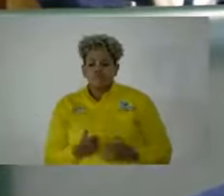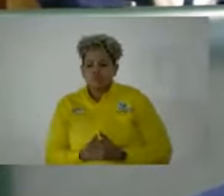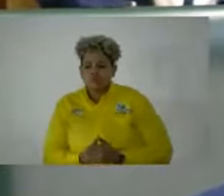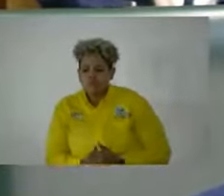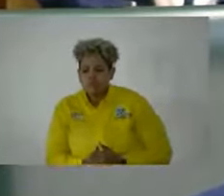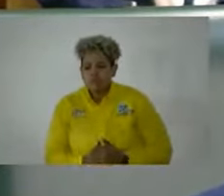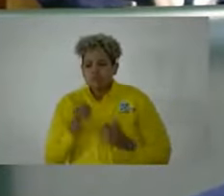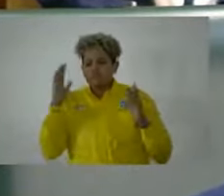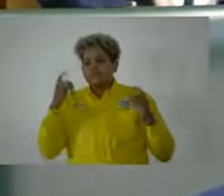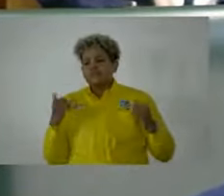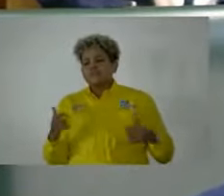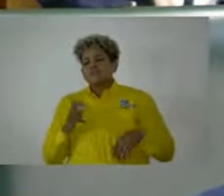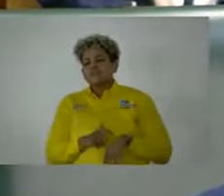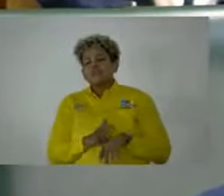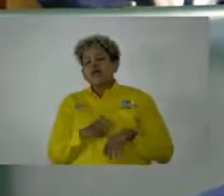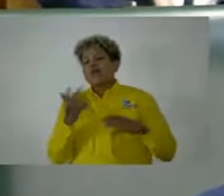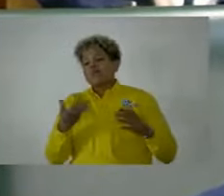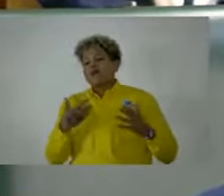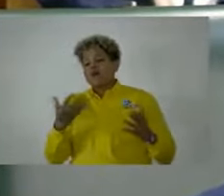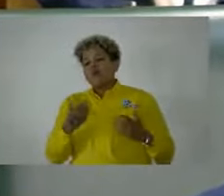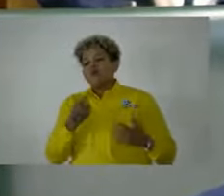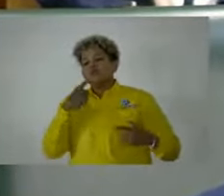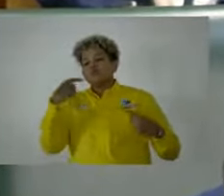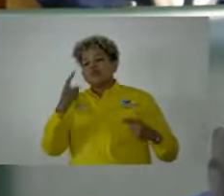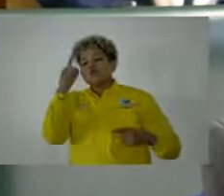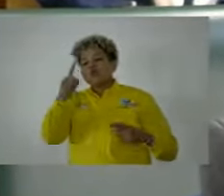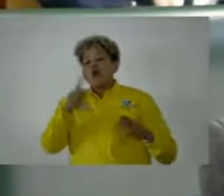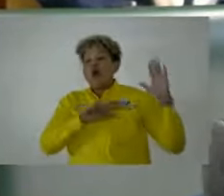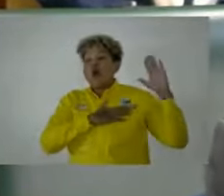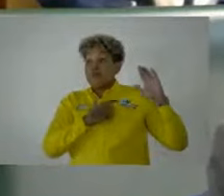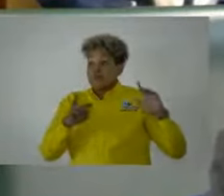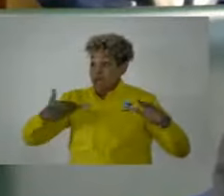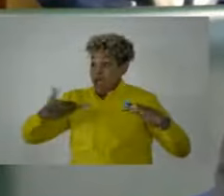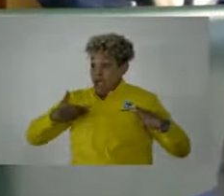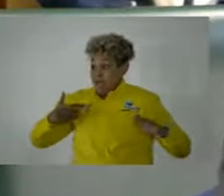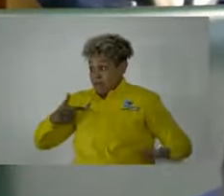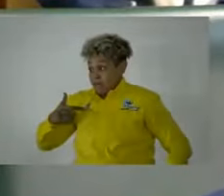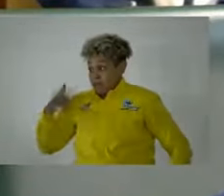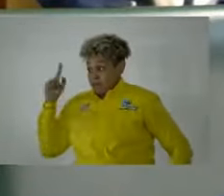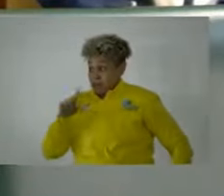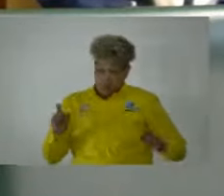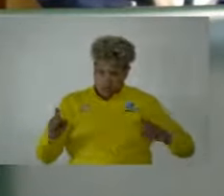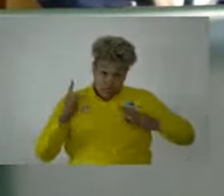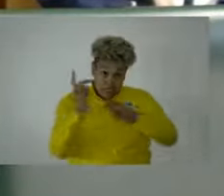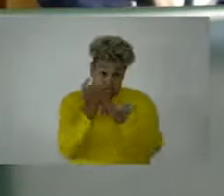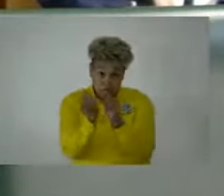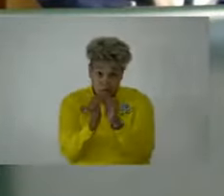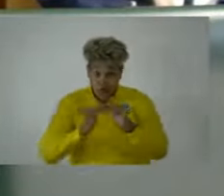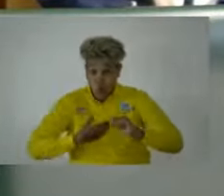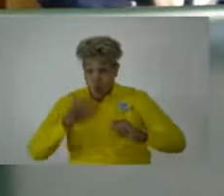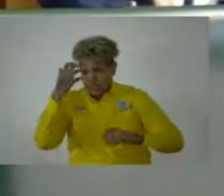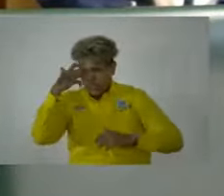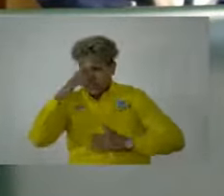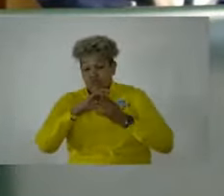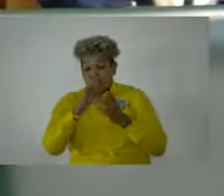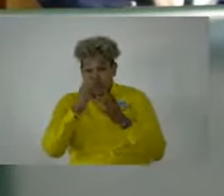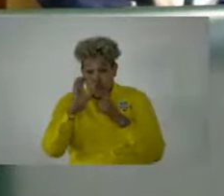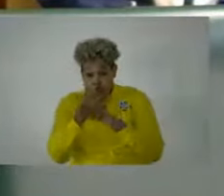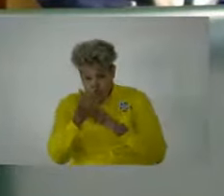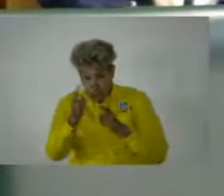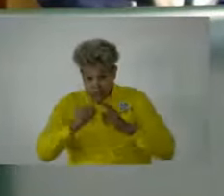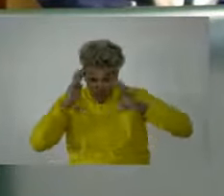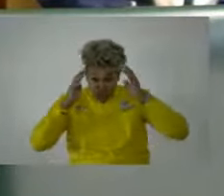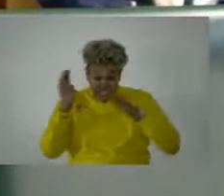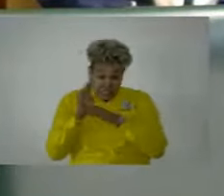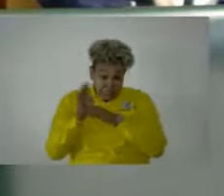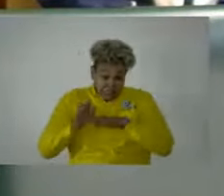And Mr. Speaker, at this point, I want to say one commitment that I have, which is in keeping with our seriousness about culture and the